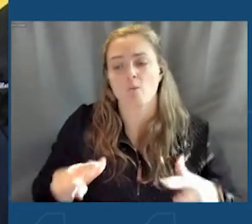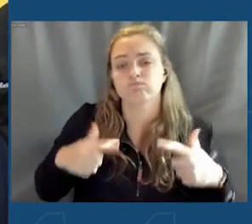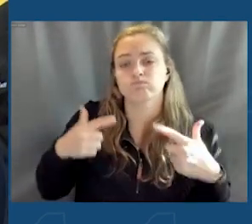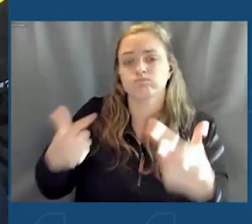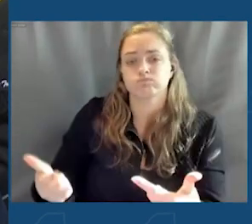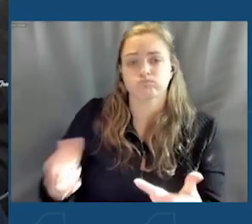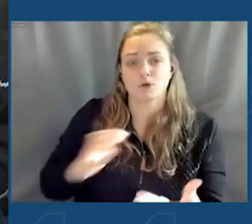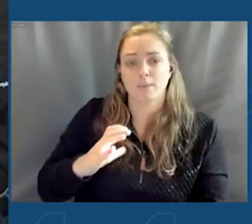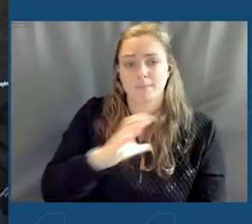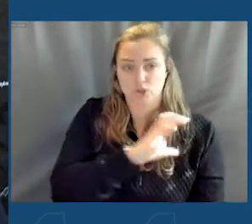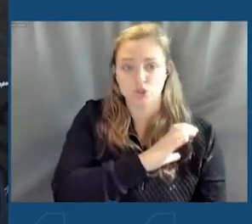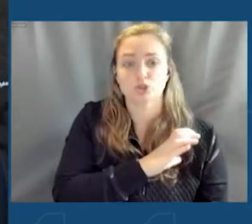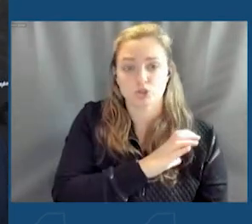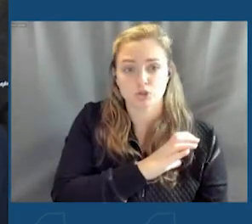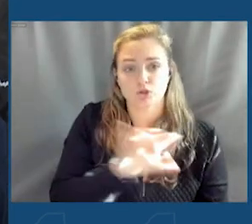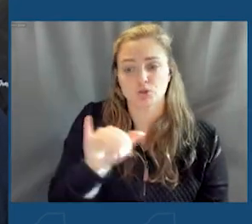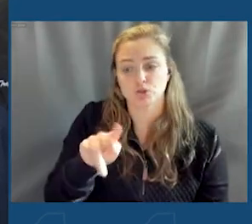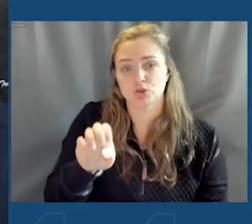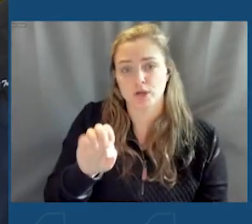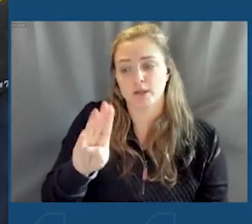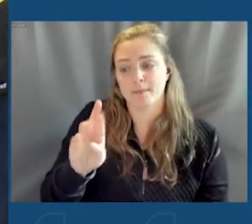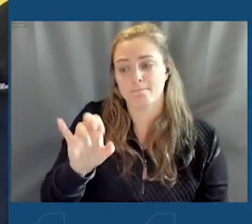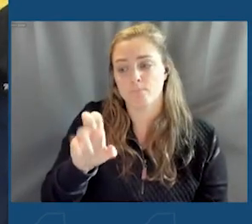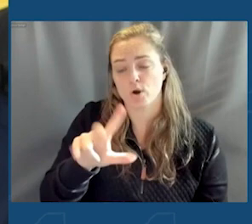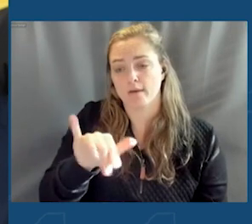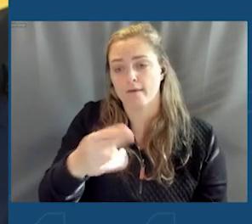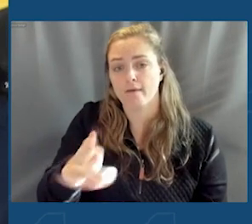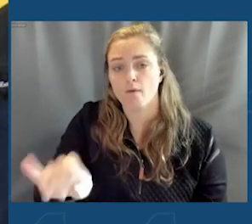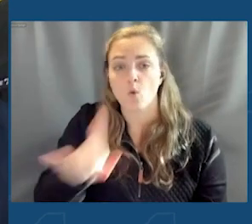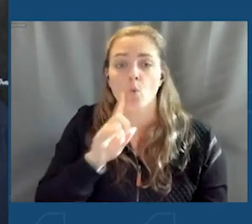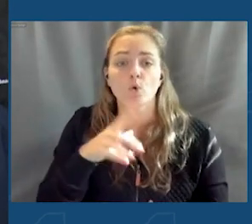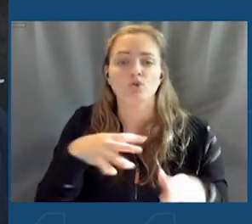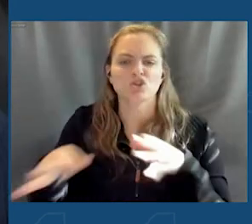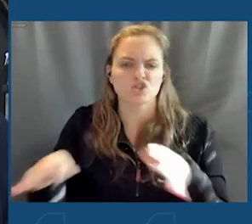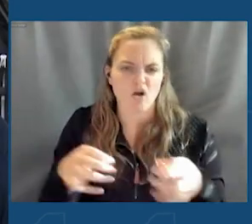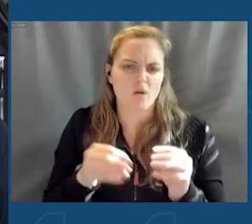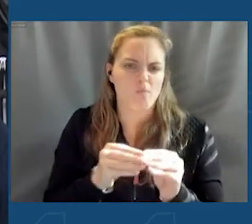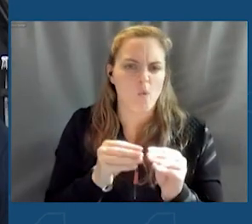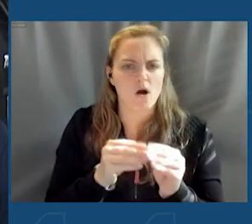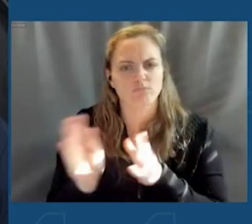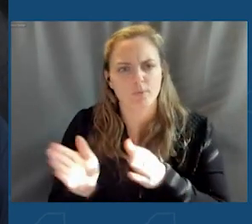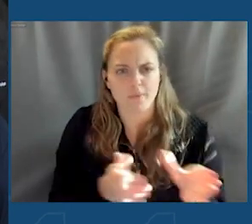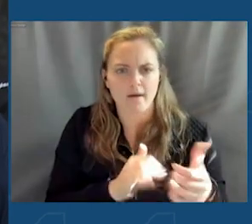Commissioner, Jackie Bray, who'll describe more of our preparations. But again,